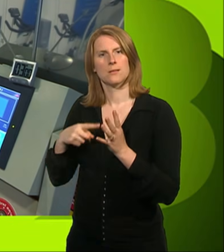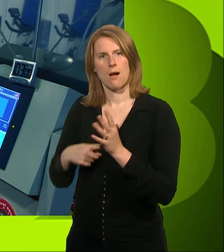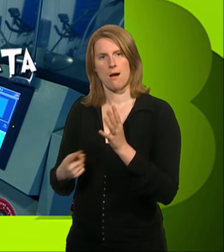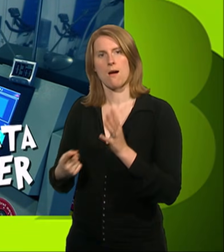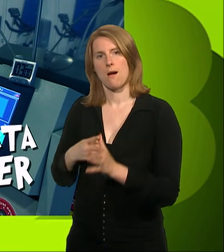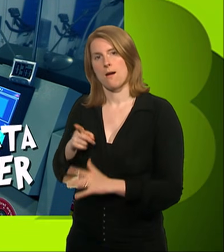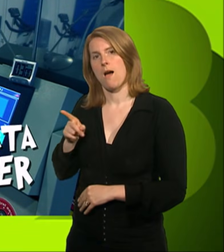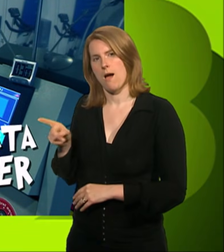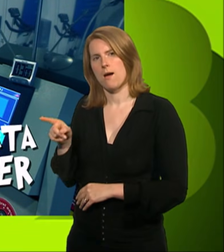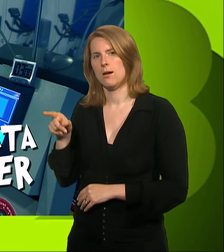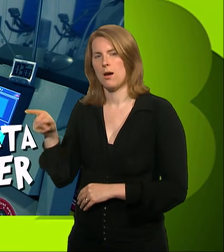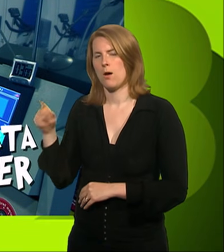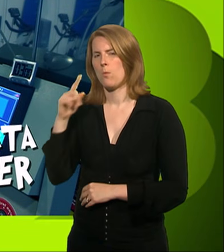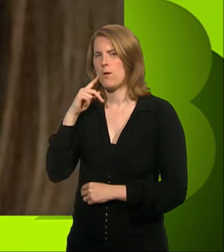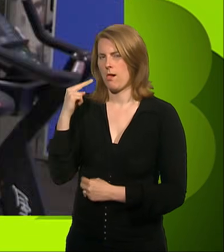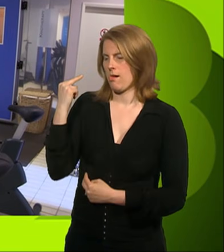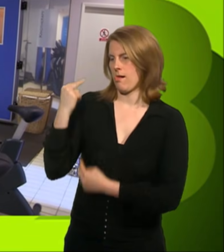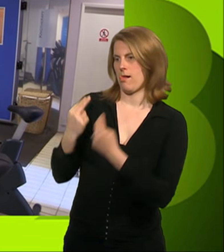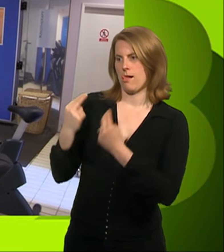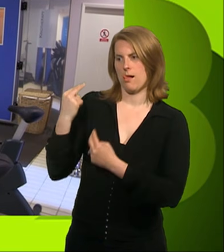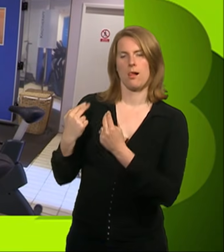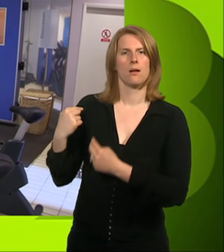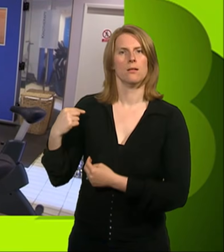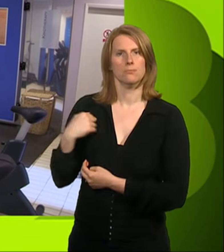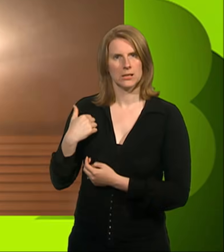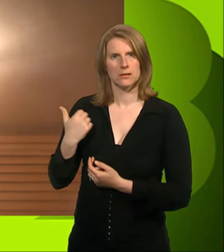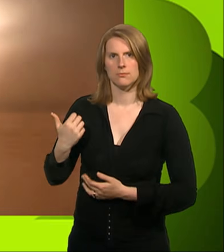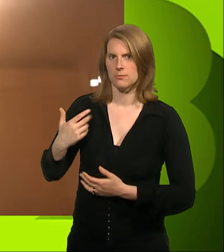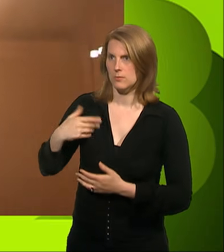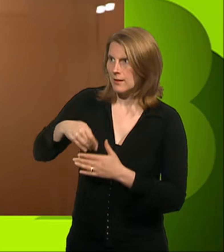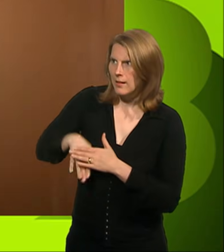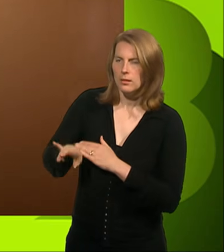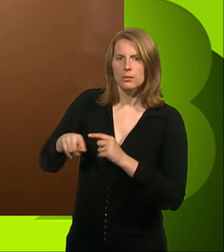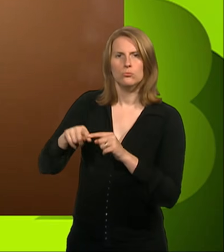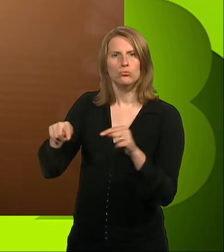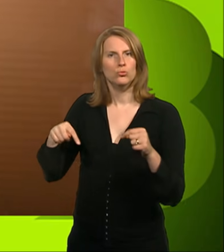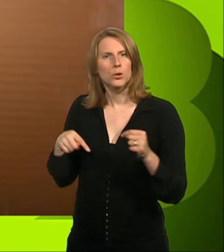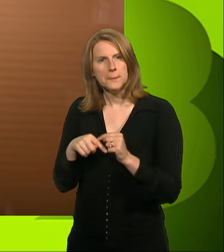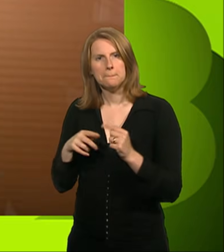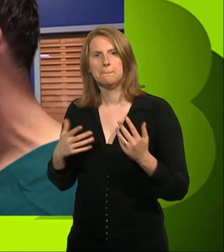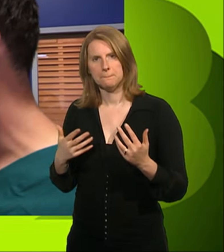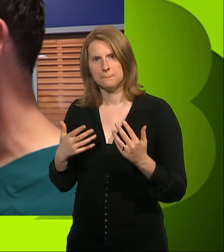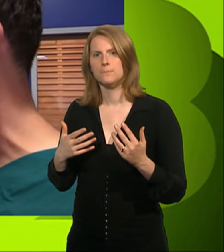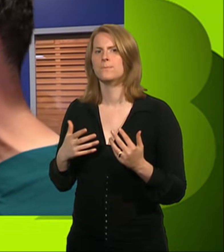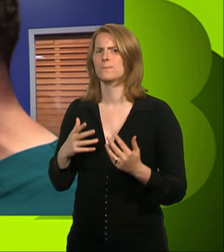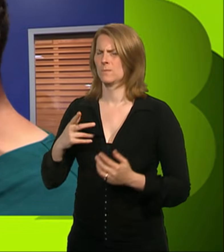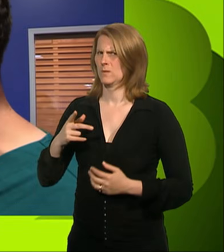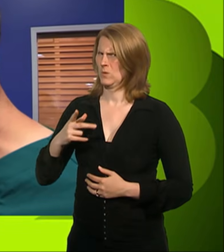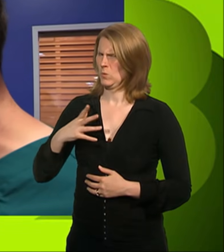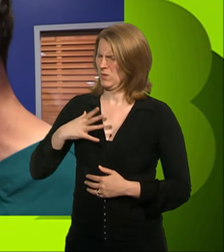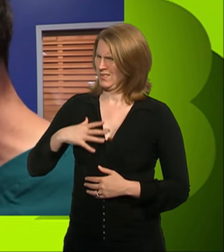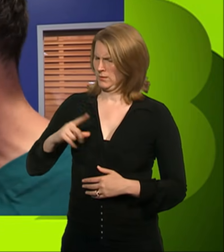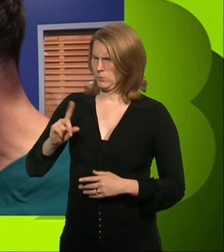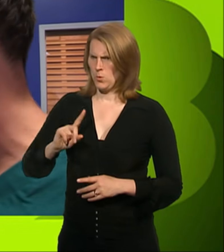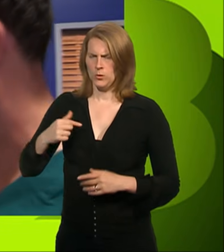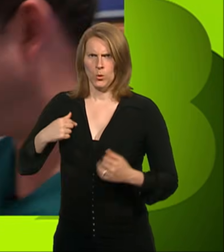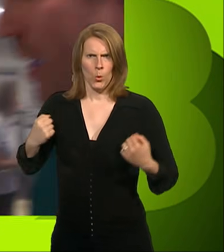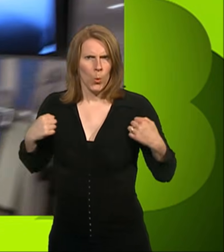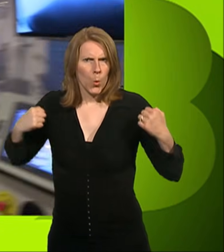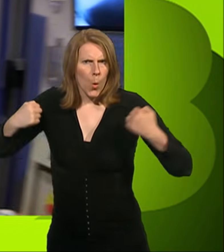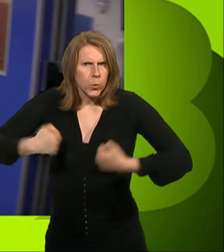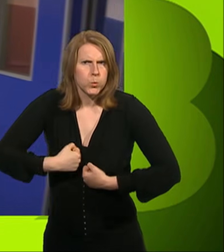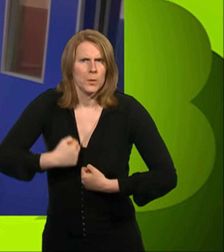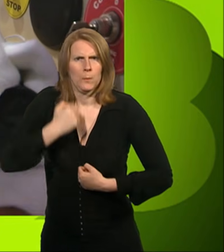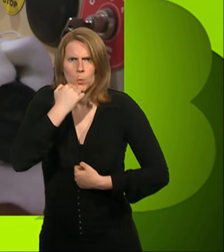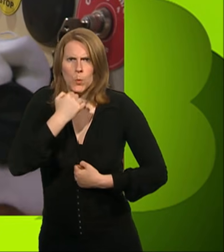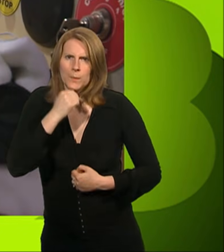This is Renate Zajay, and she'll be monitoring me to keep me safe when I'm in the cryogenic chamber. So clearly I'm going to need a very warm coat to go in